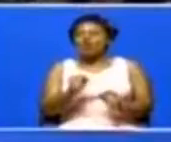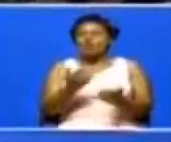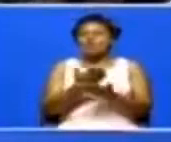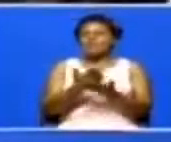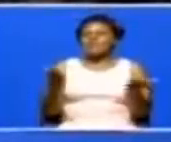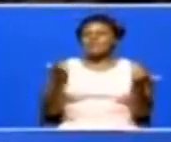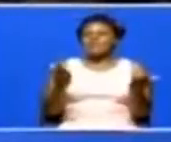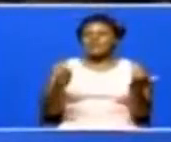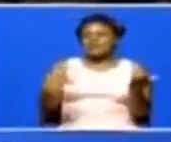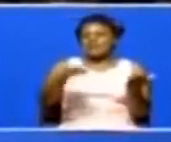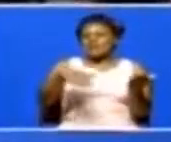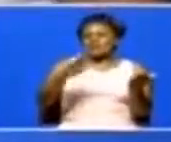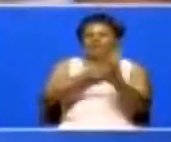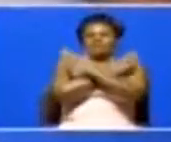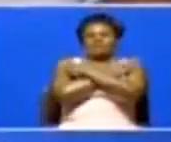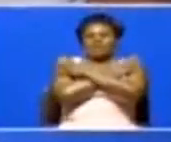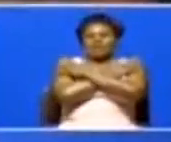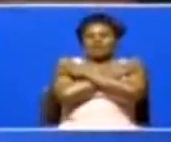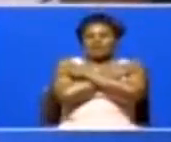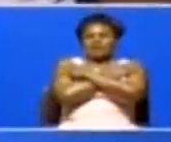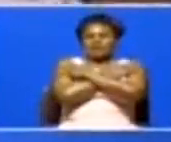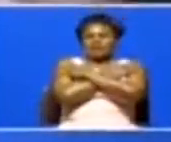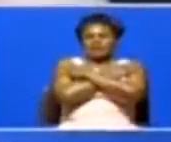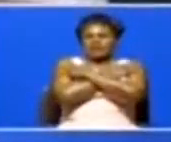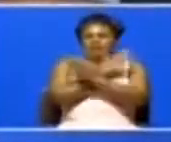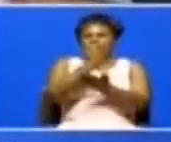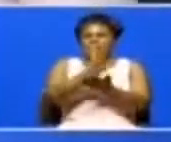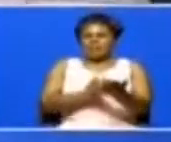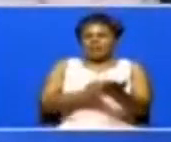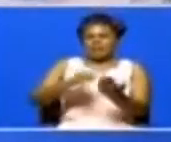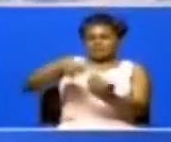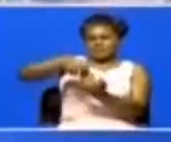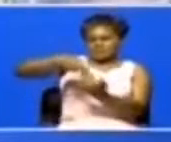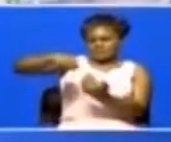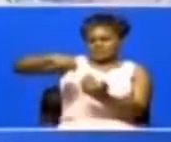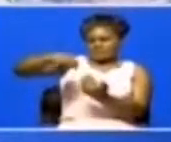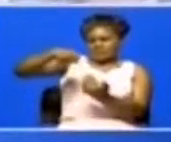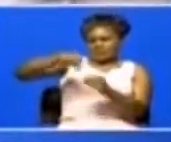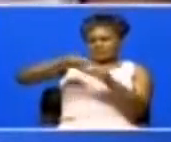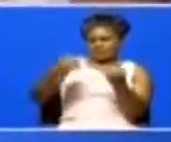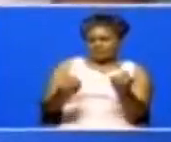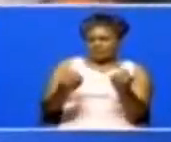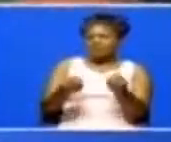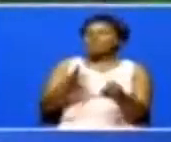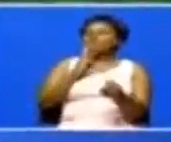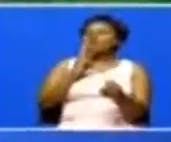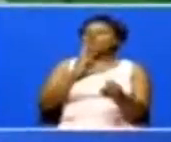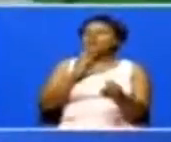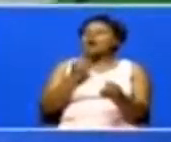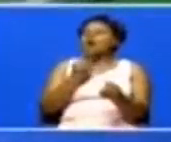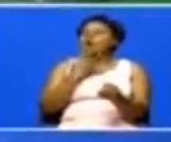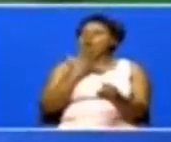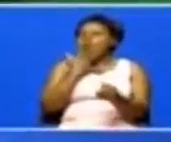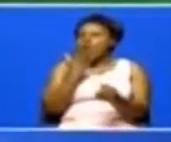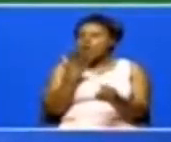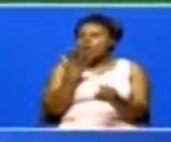more environmentally friendly. This is a piece of the bag that we've just torn off. If you put it in hot water, just to